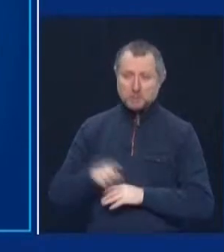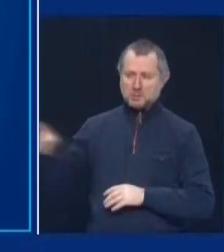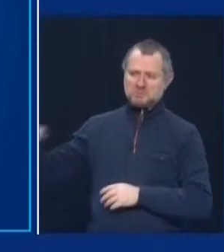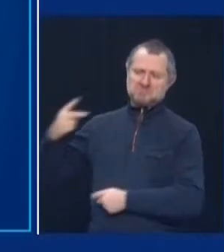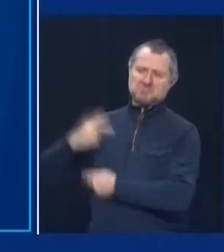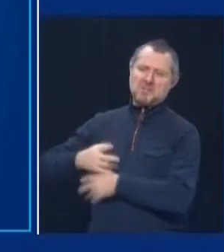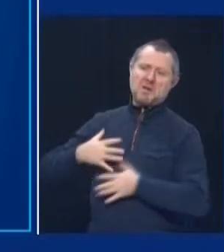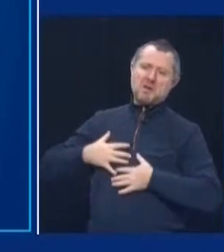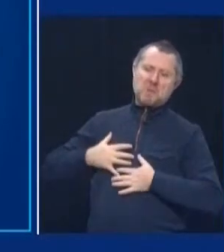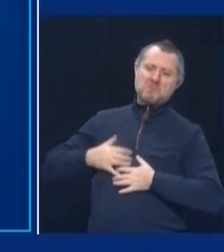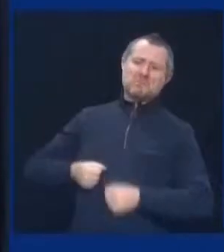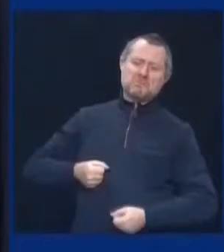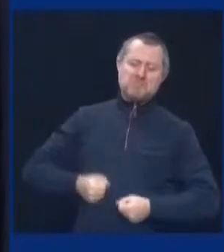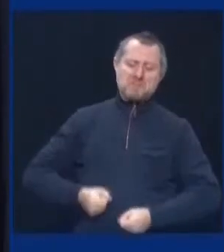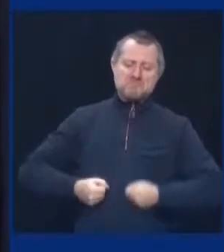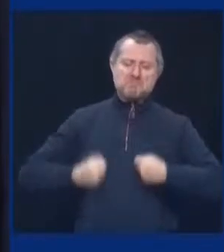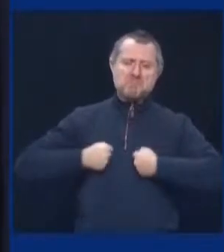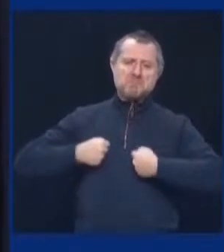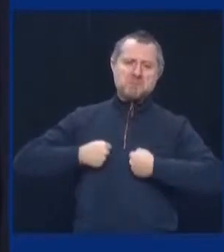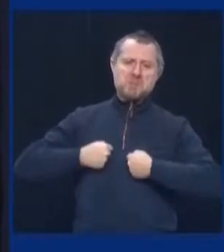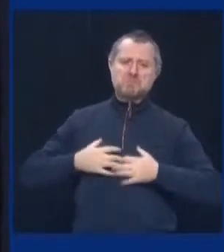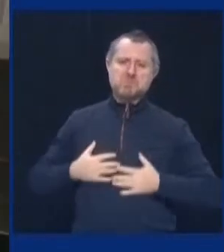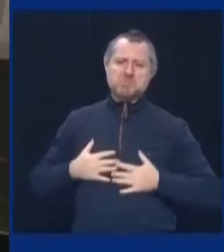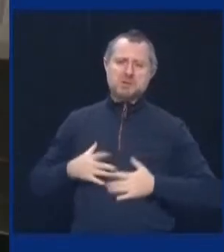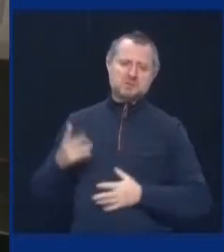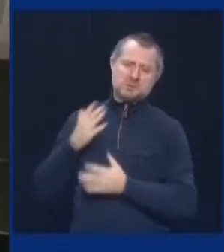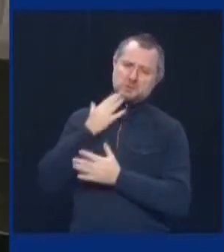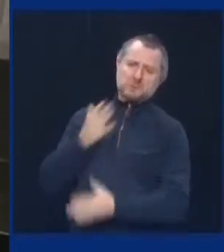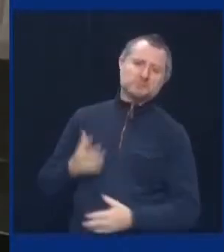appreciate. Questions?